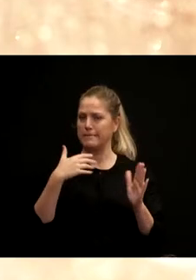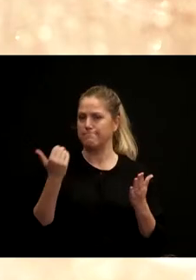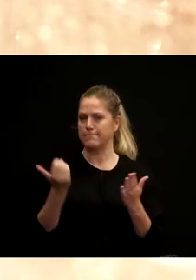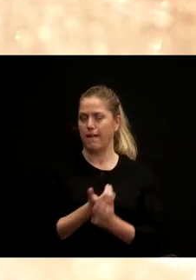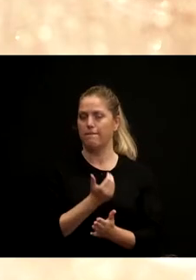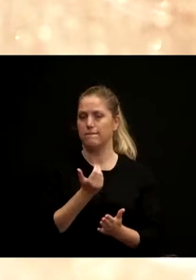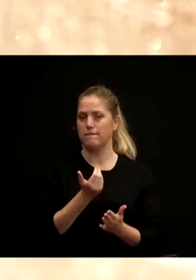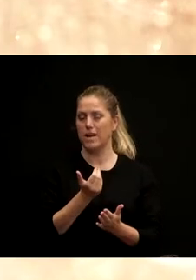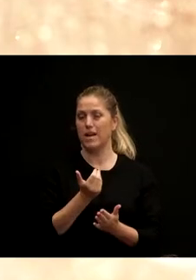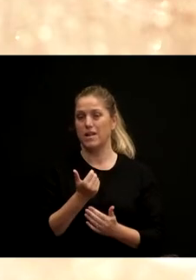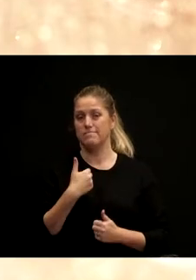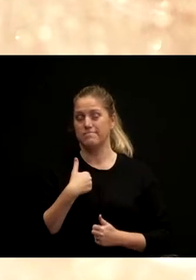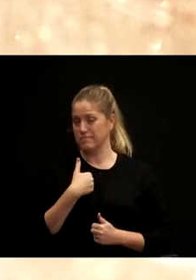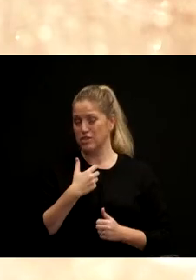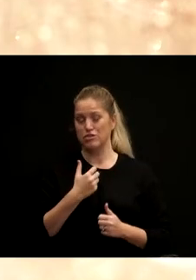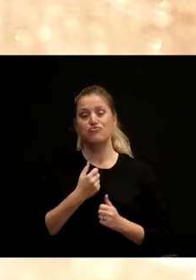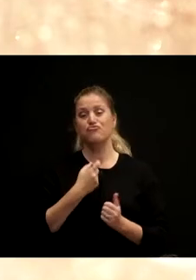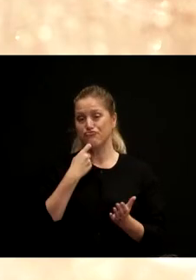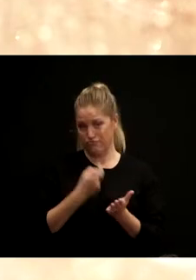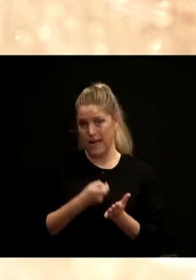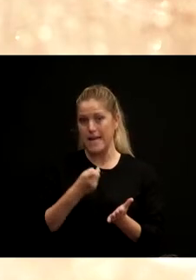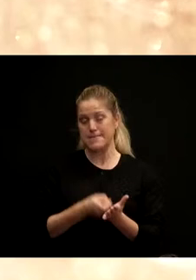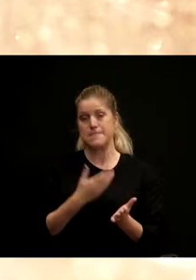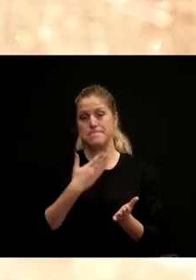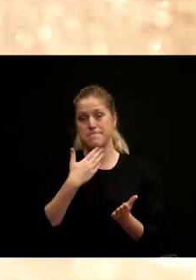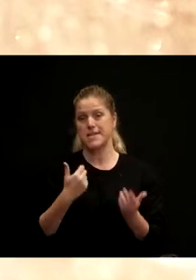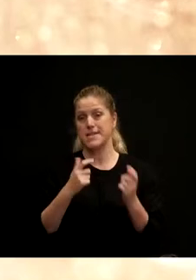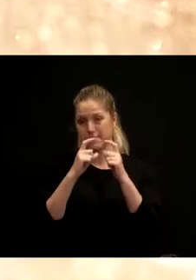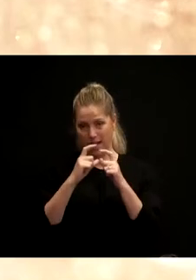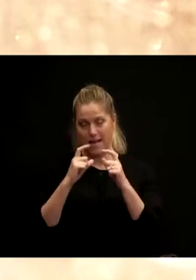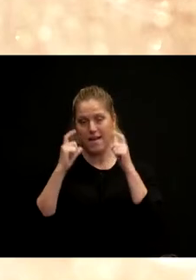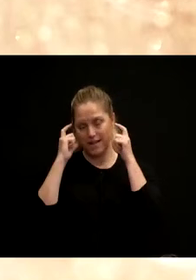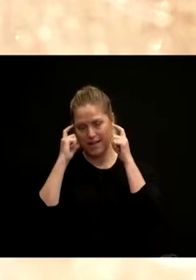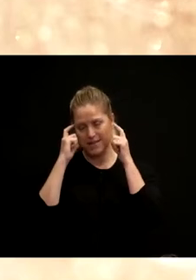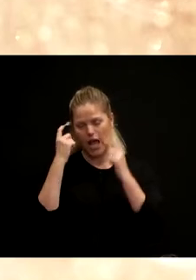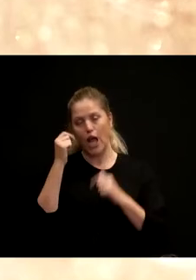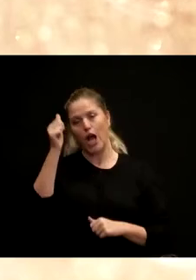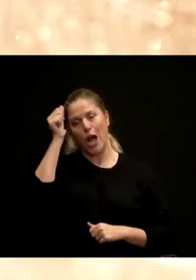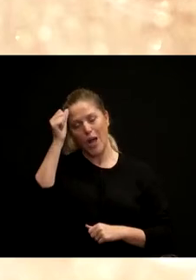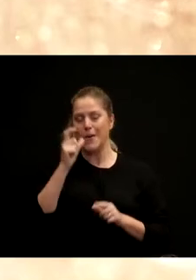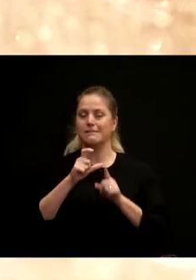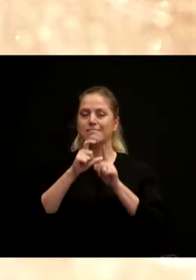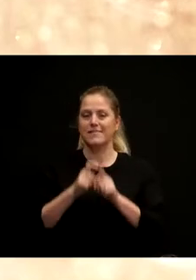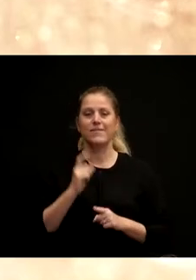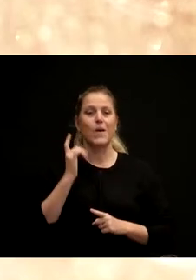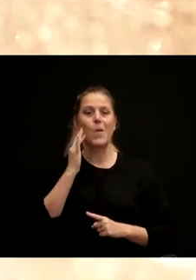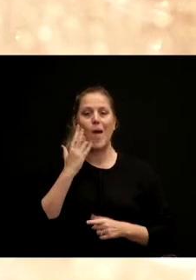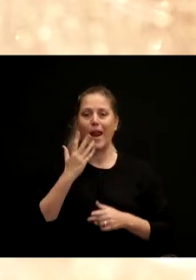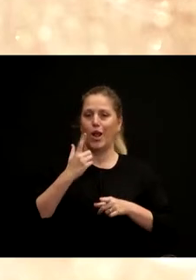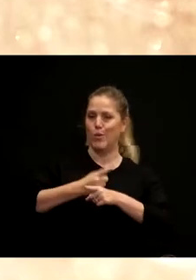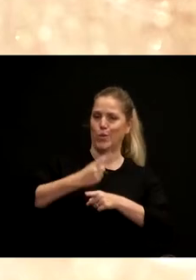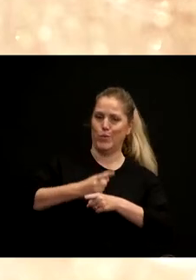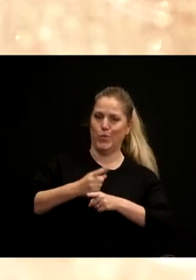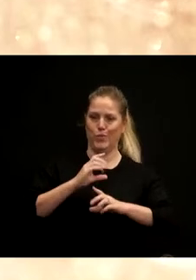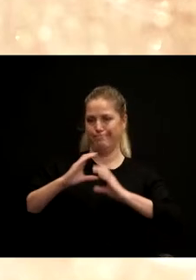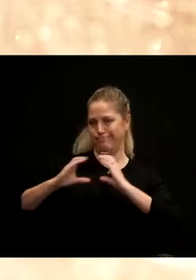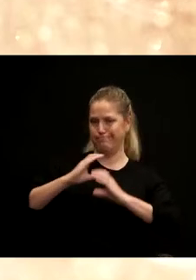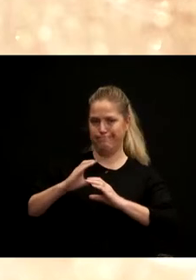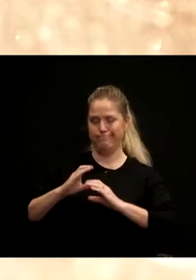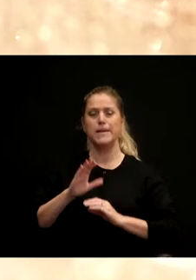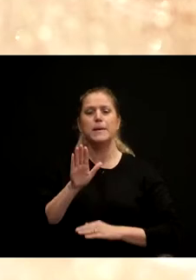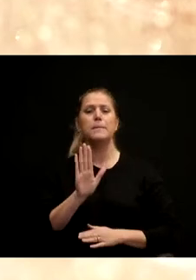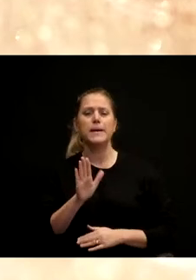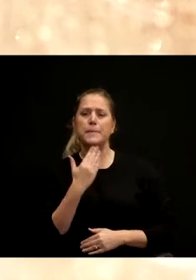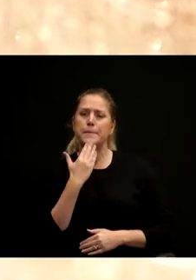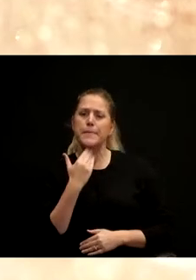Masks are recommended. Obviously, as you're speaking, it's not a good idea, but please remember to